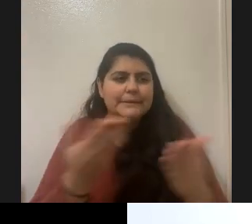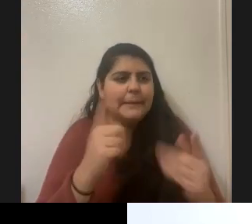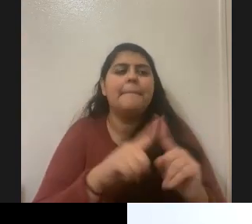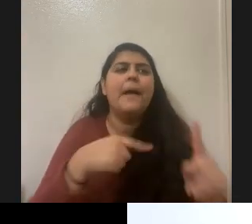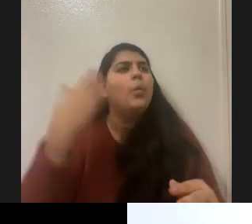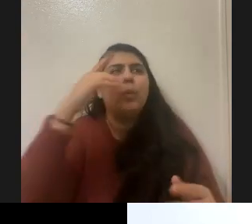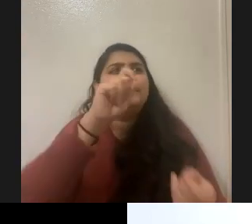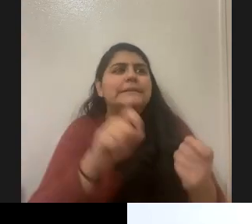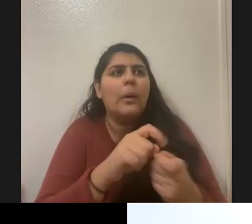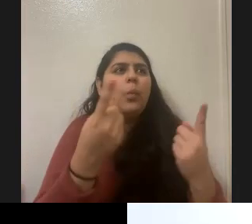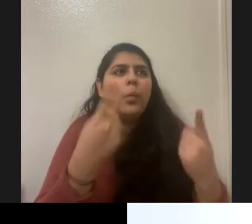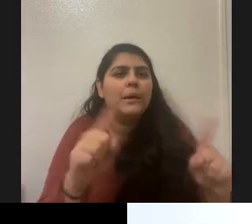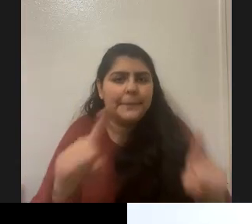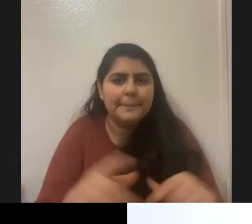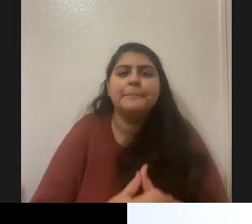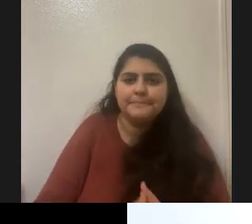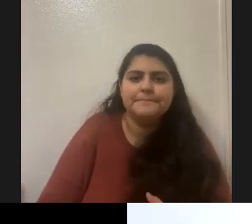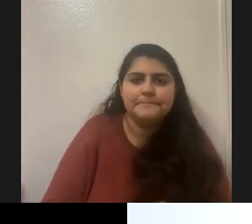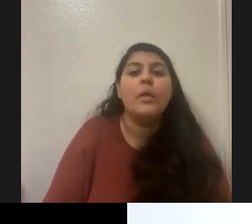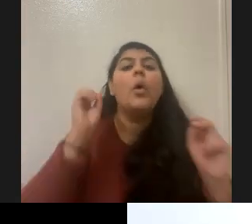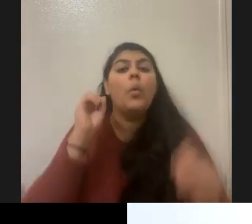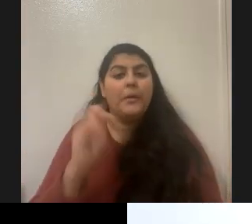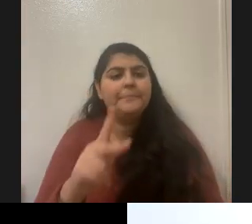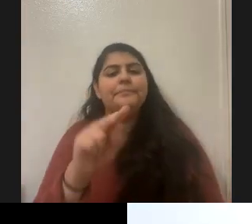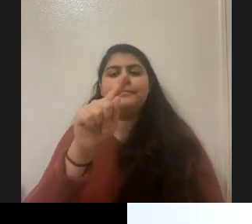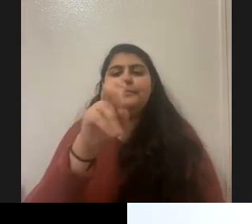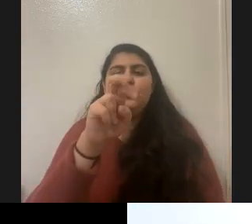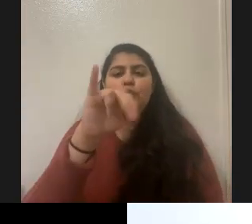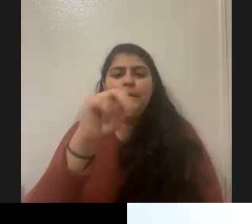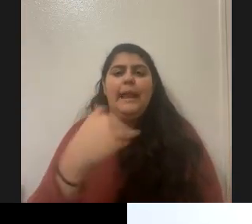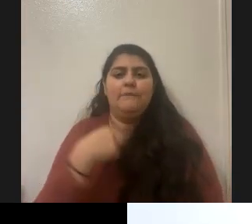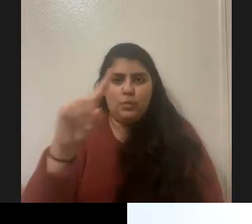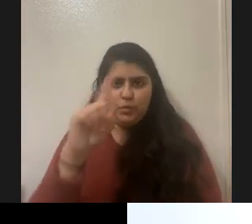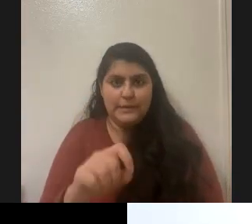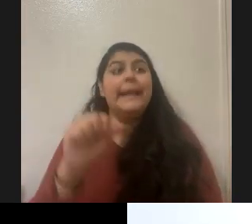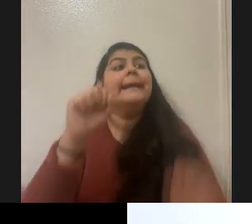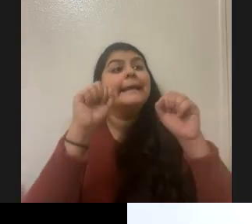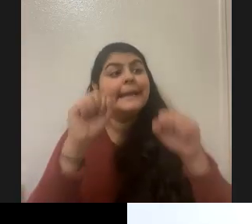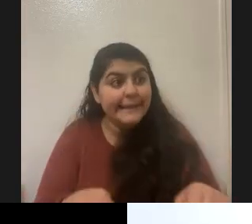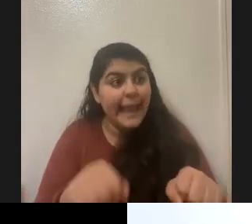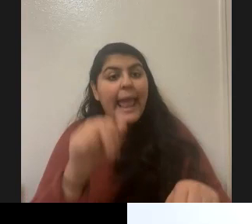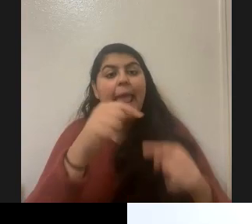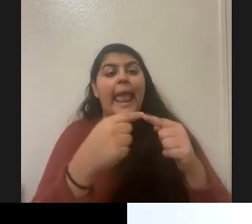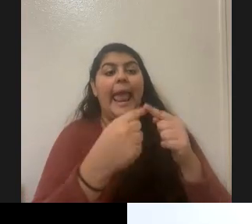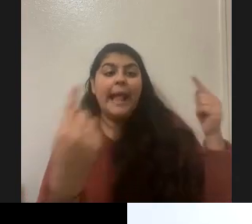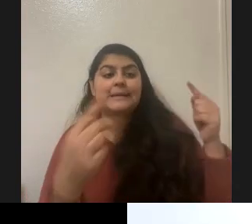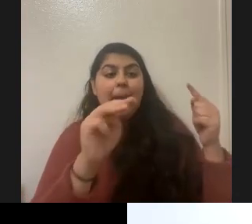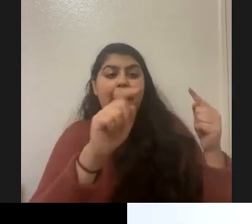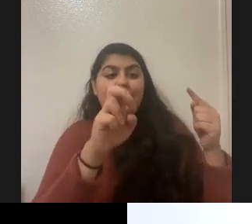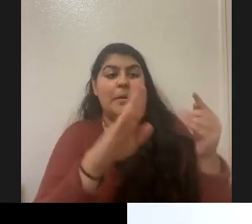is. All right, Taryn has got a question. Can antimatter turn into a